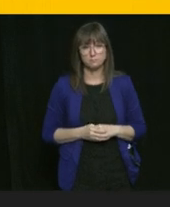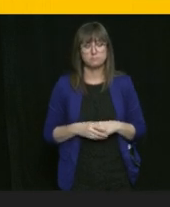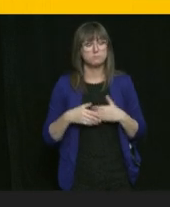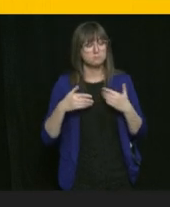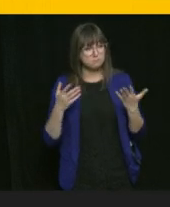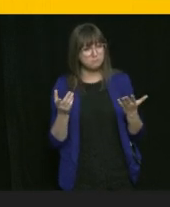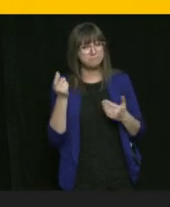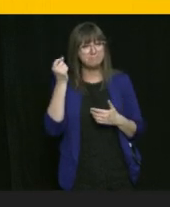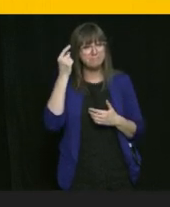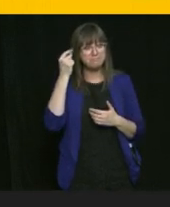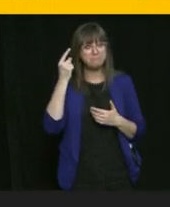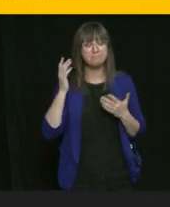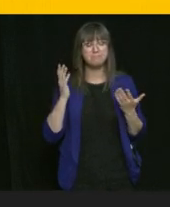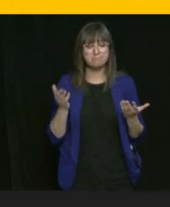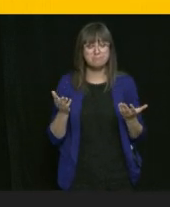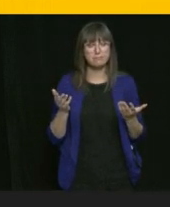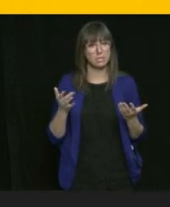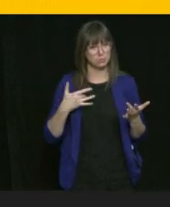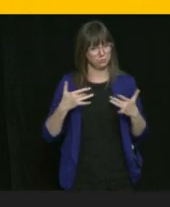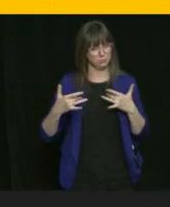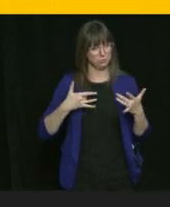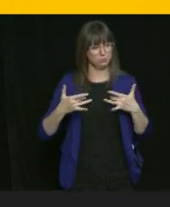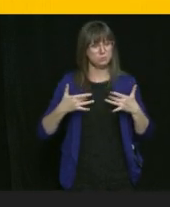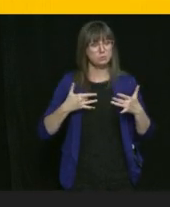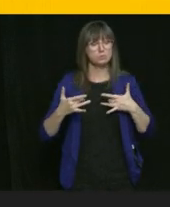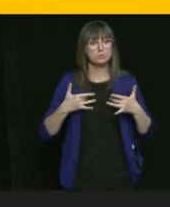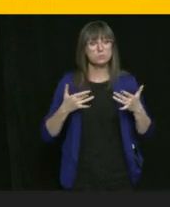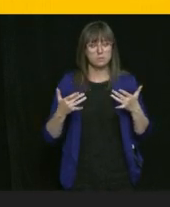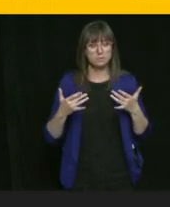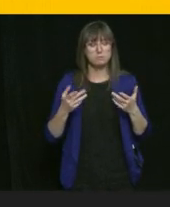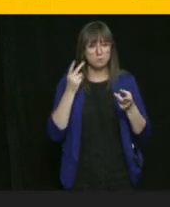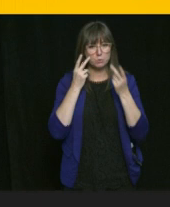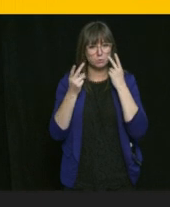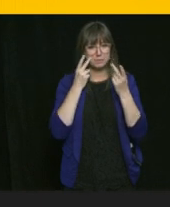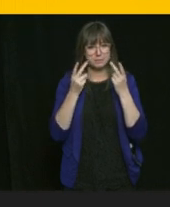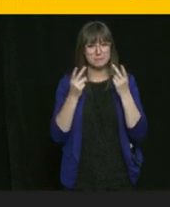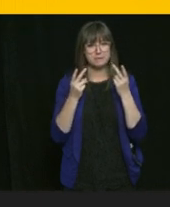However, worryingly, we are seeing that the